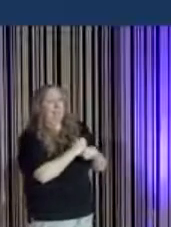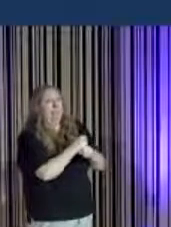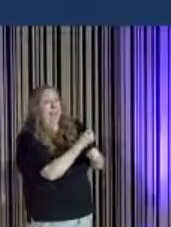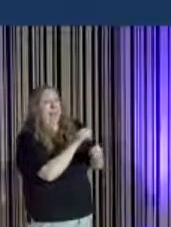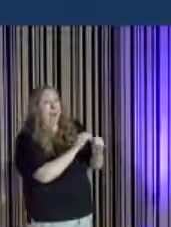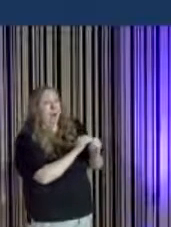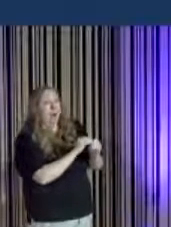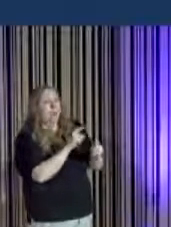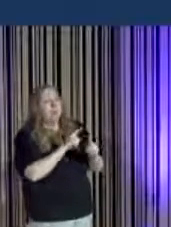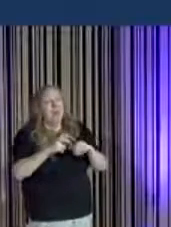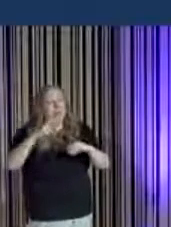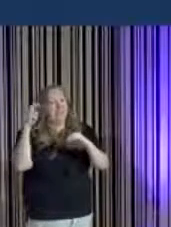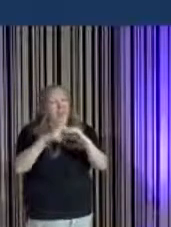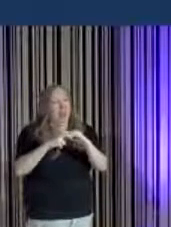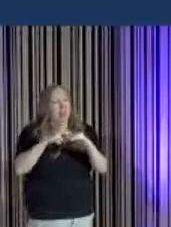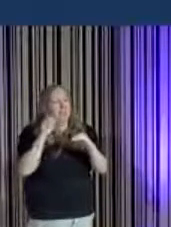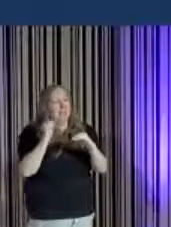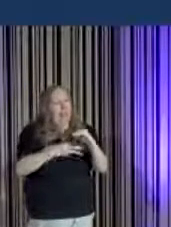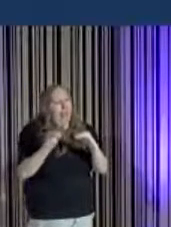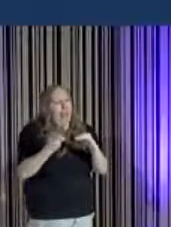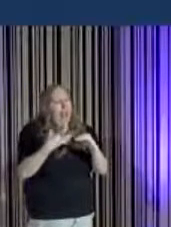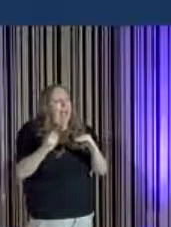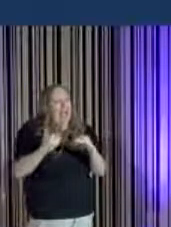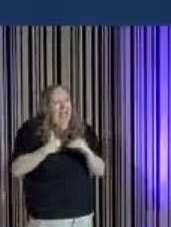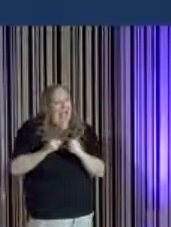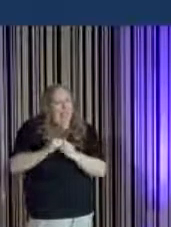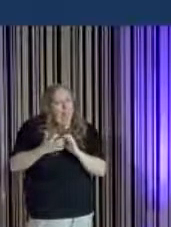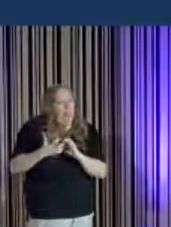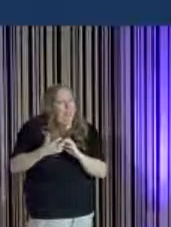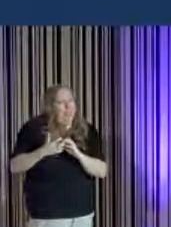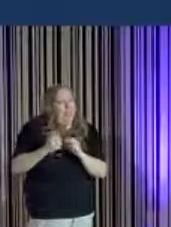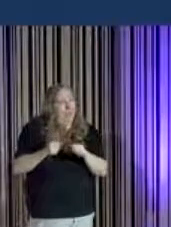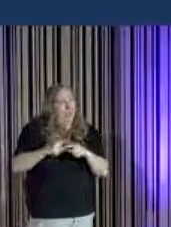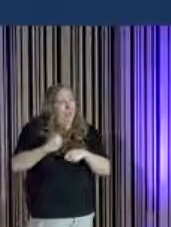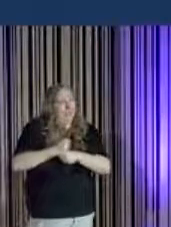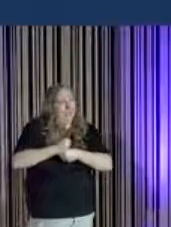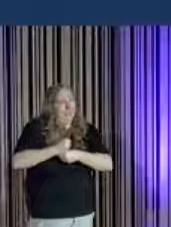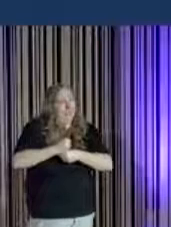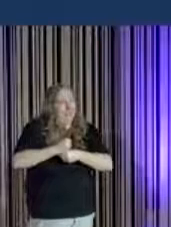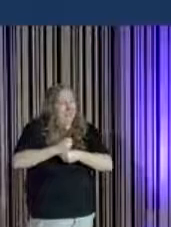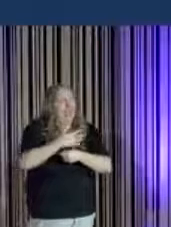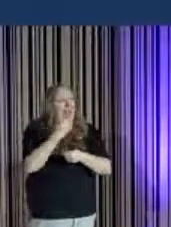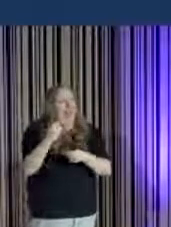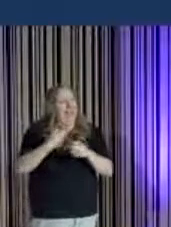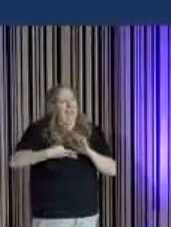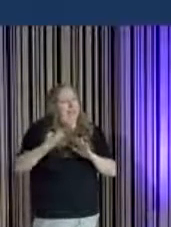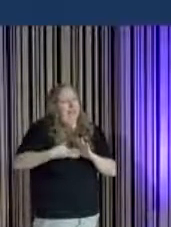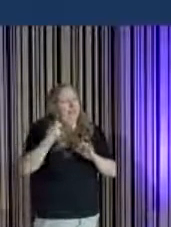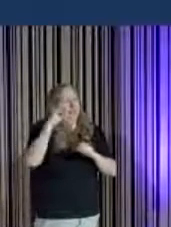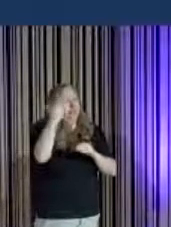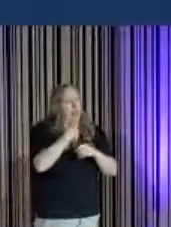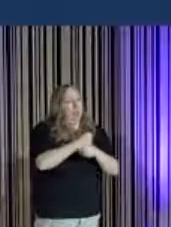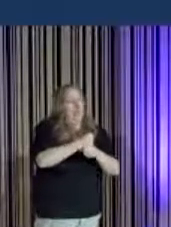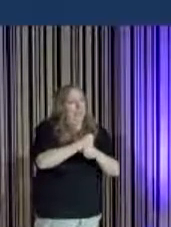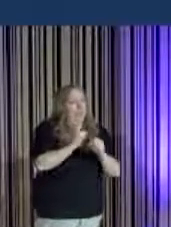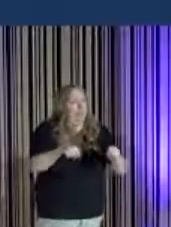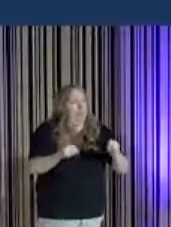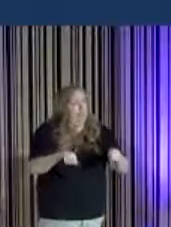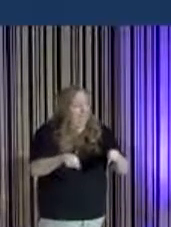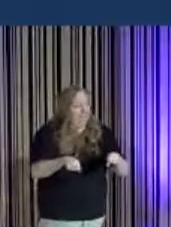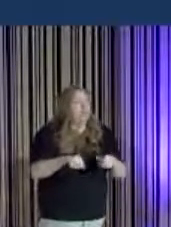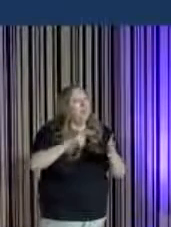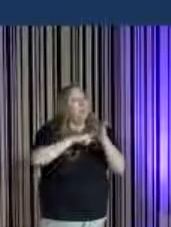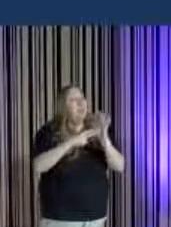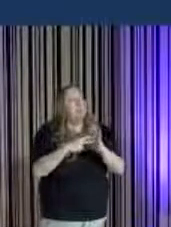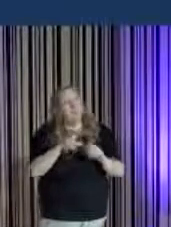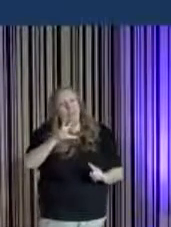more viruses. It's selective for the virus. But it also means at any given time, 30% of the cells in the ocean are